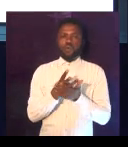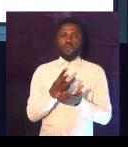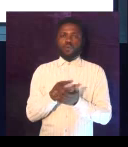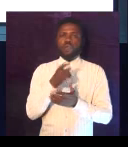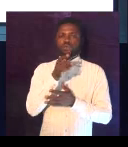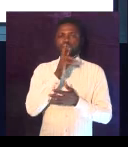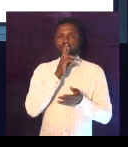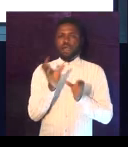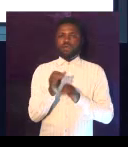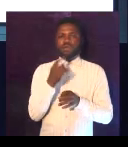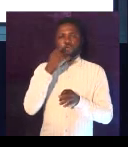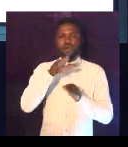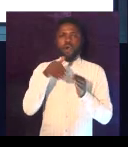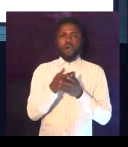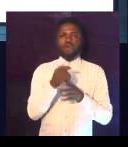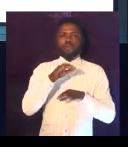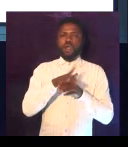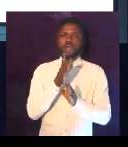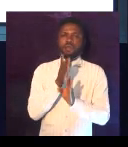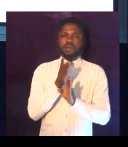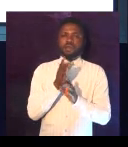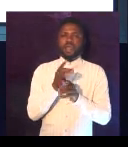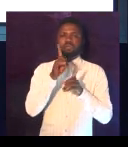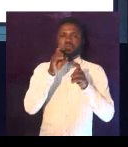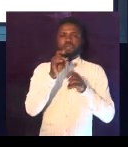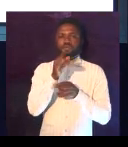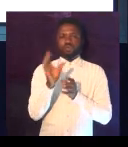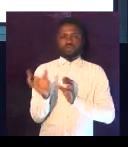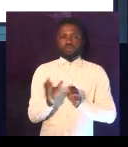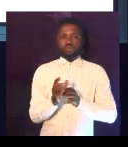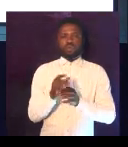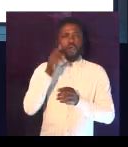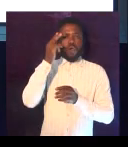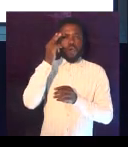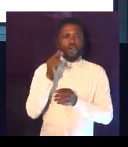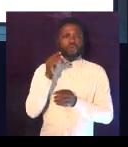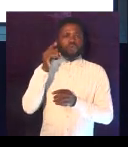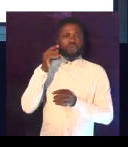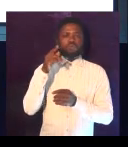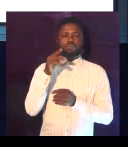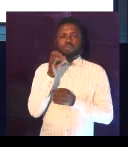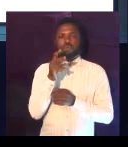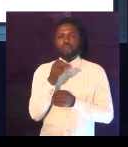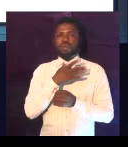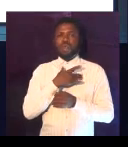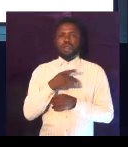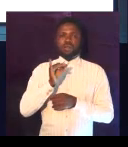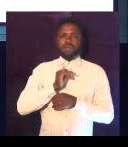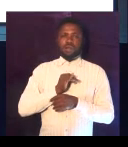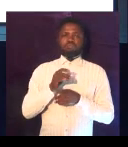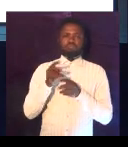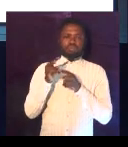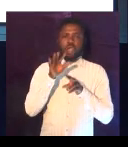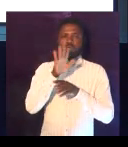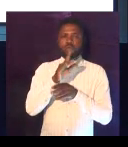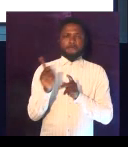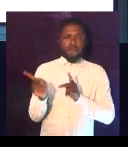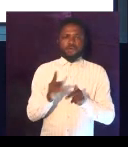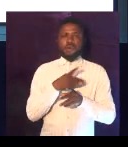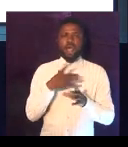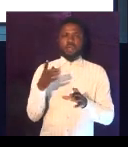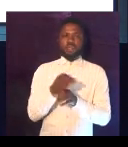and how well you are performing. So for all the online tests that you do, sometimes Uncle Popo, Auntie Fumi, and I will now look at all